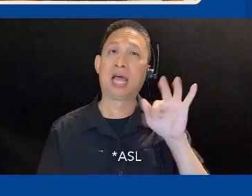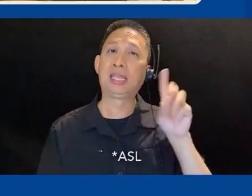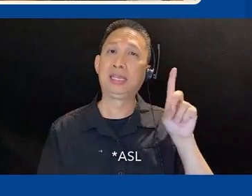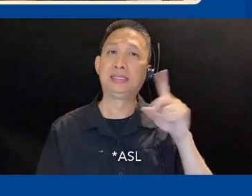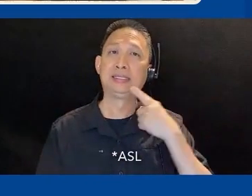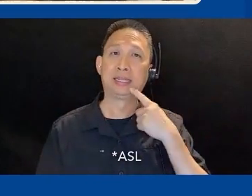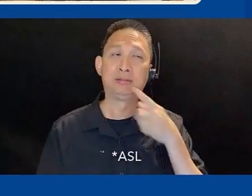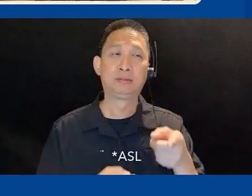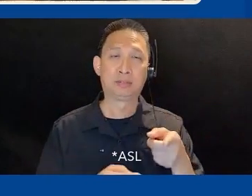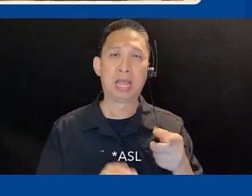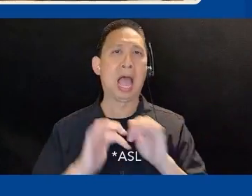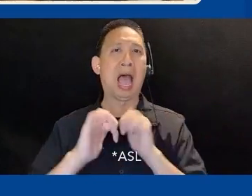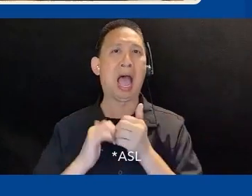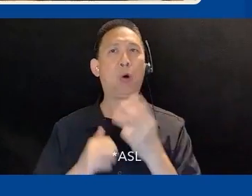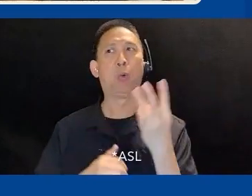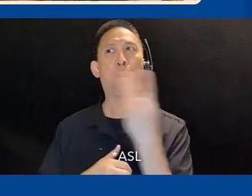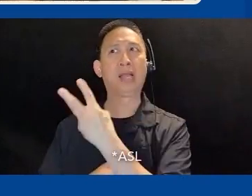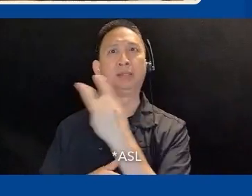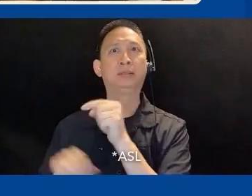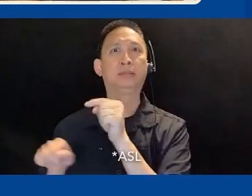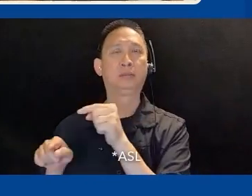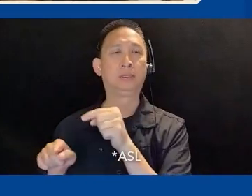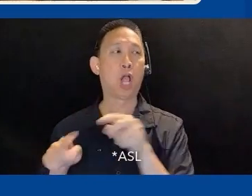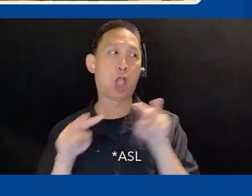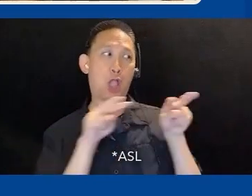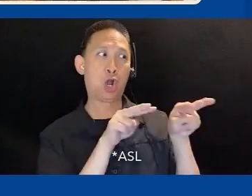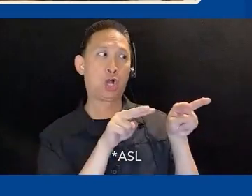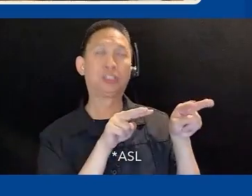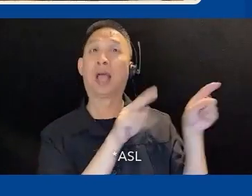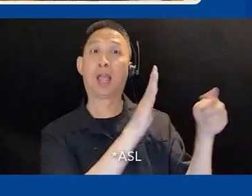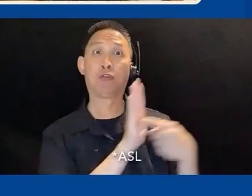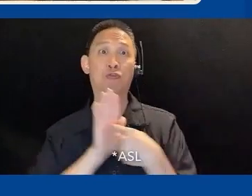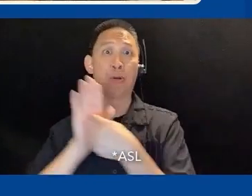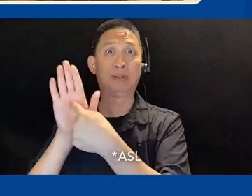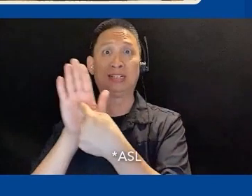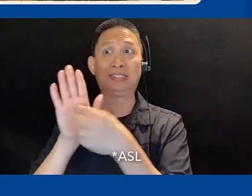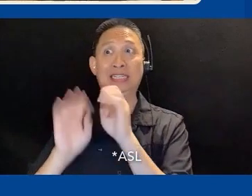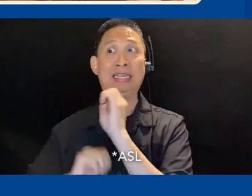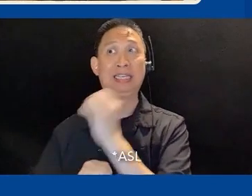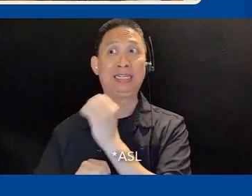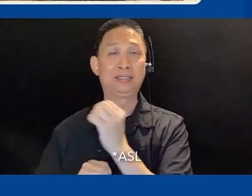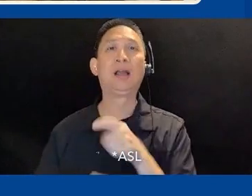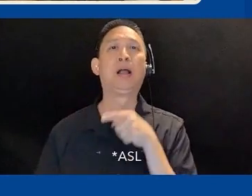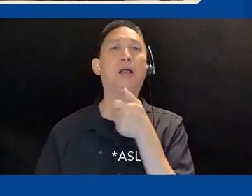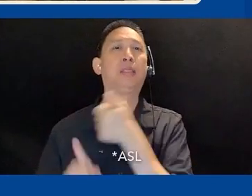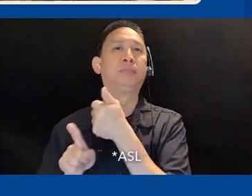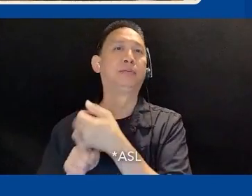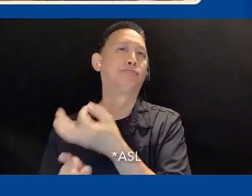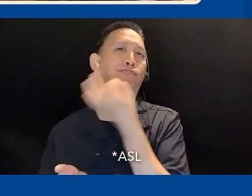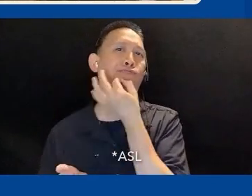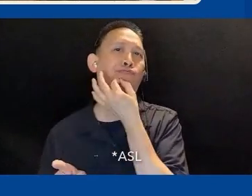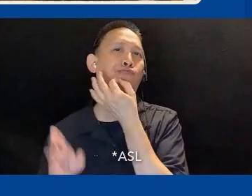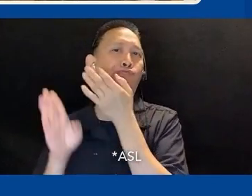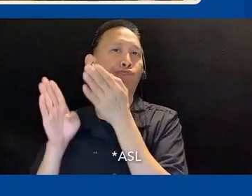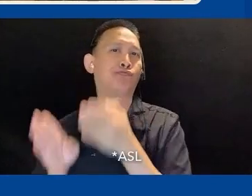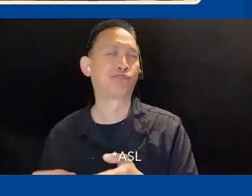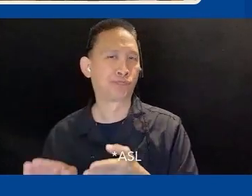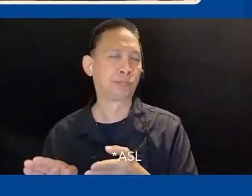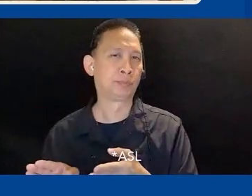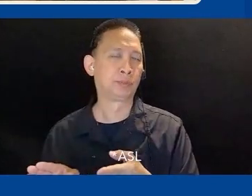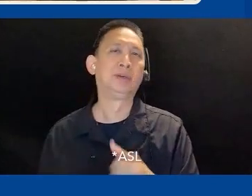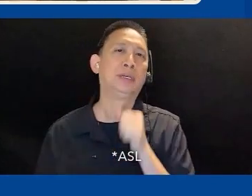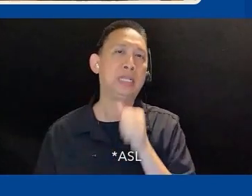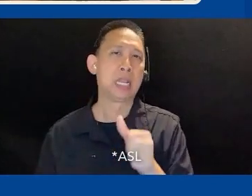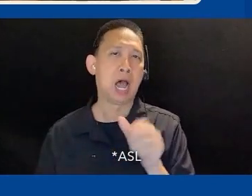the West represents the East is the Western expert, right? Like the Western expert is like the unbiased